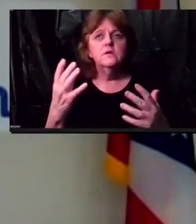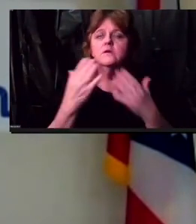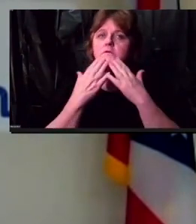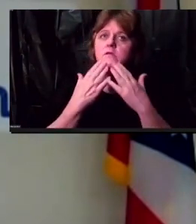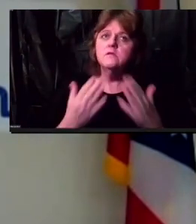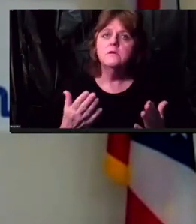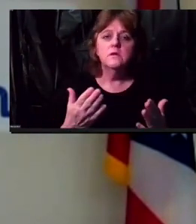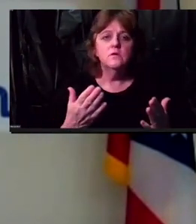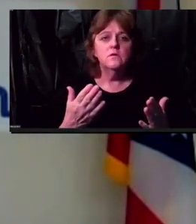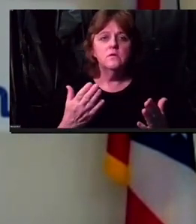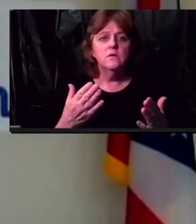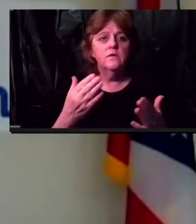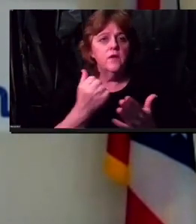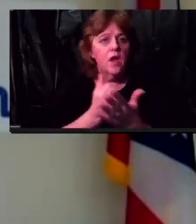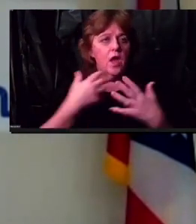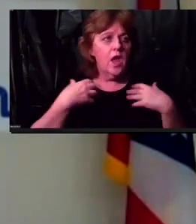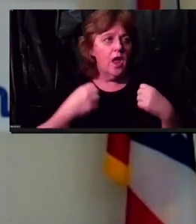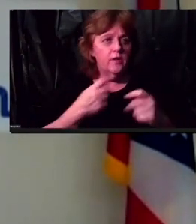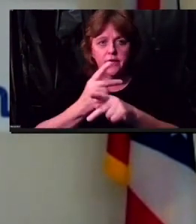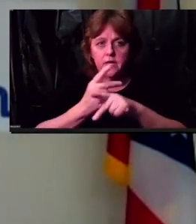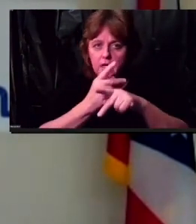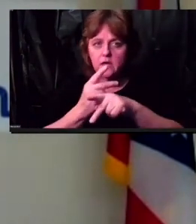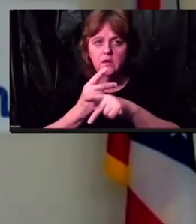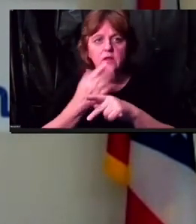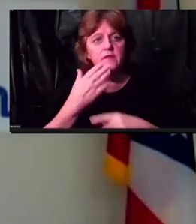thank you for all that you're doing.